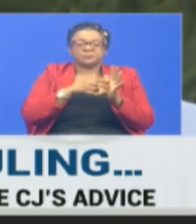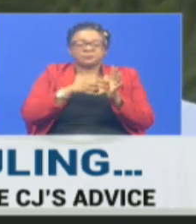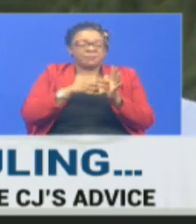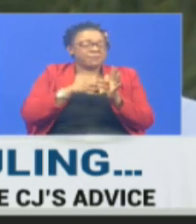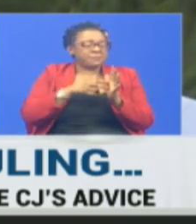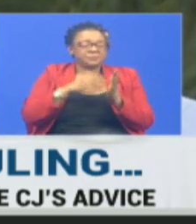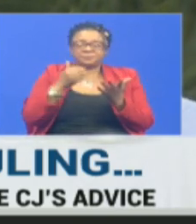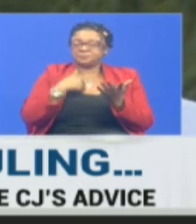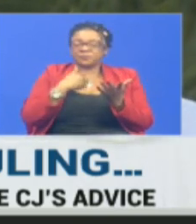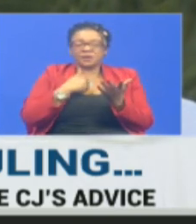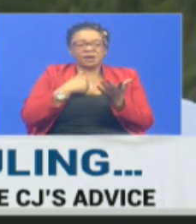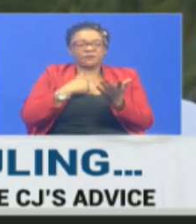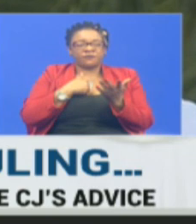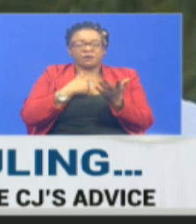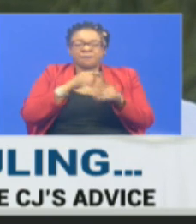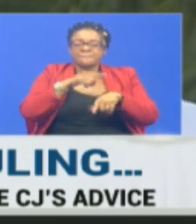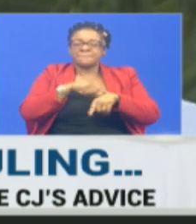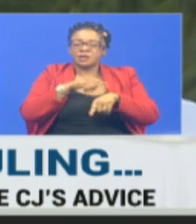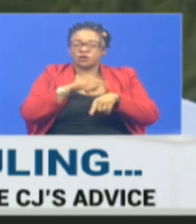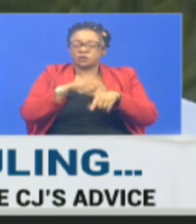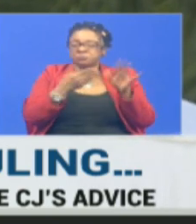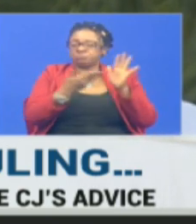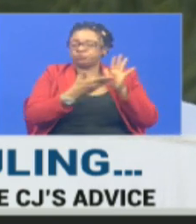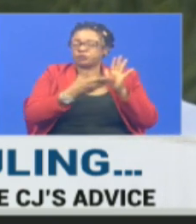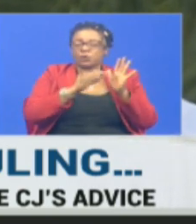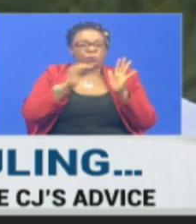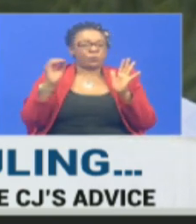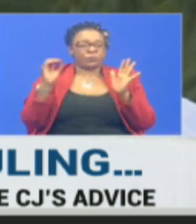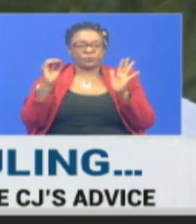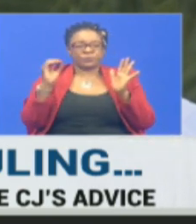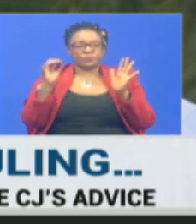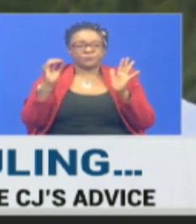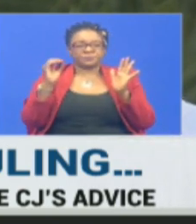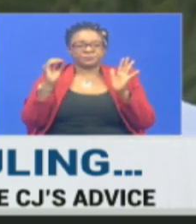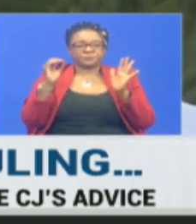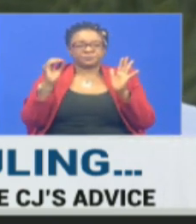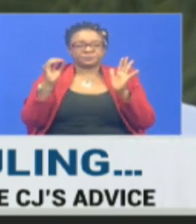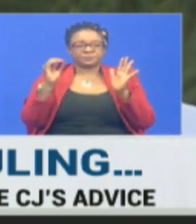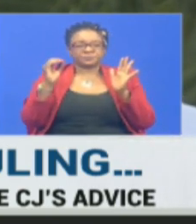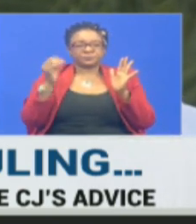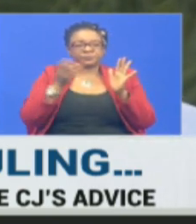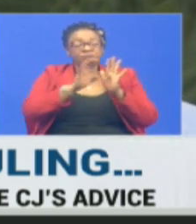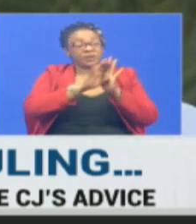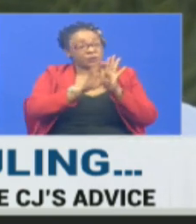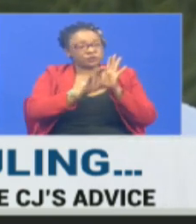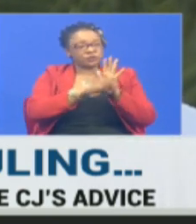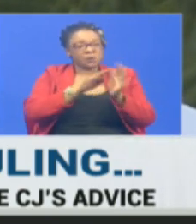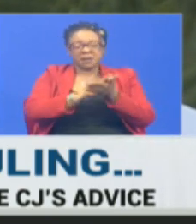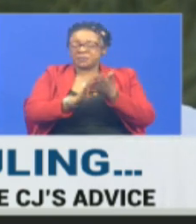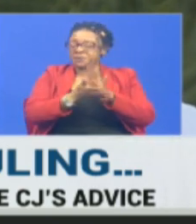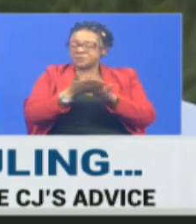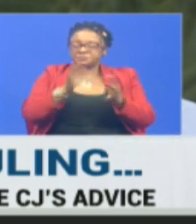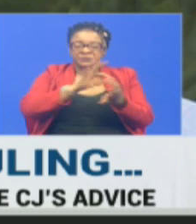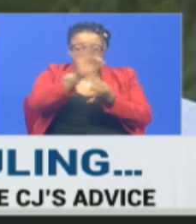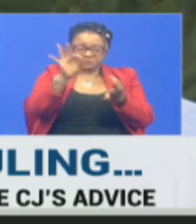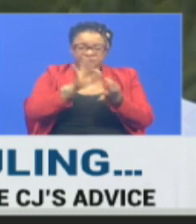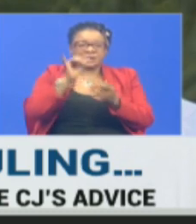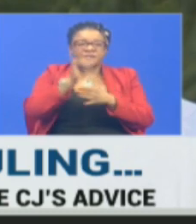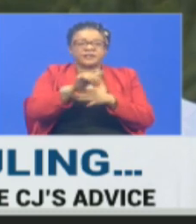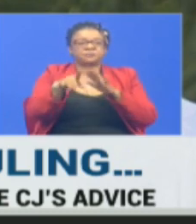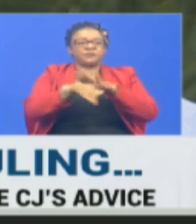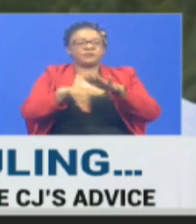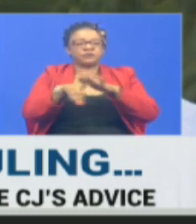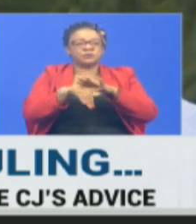categorical period is indicated in the Constitution, and particularly that provision, as